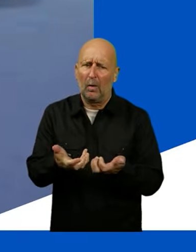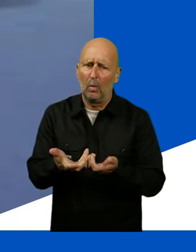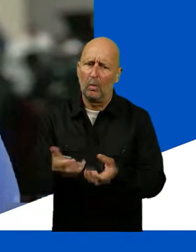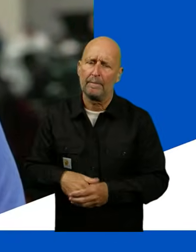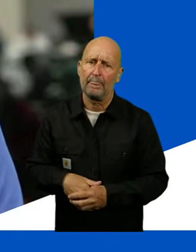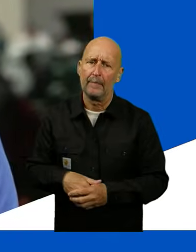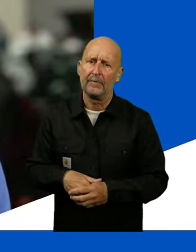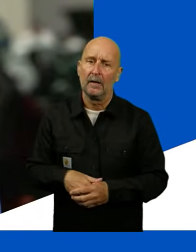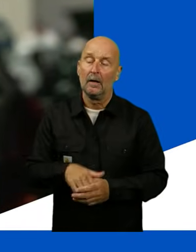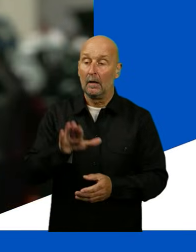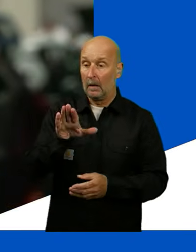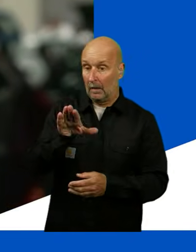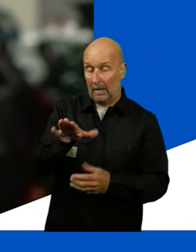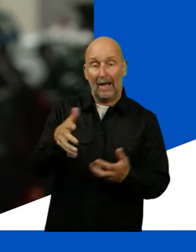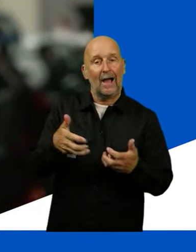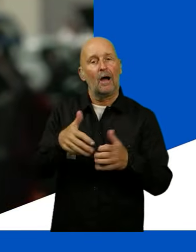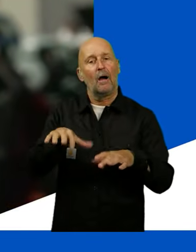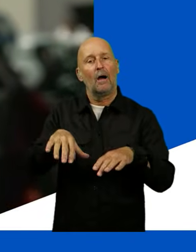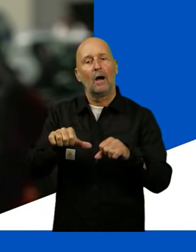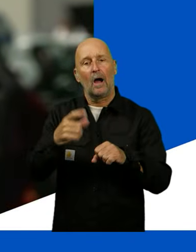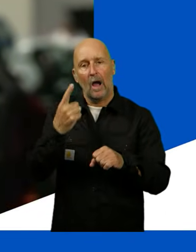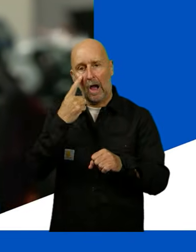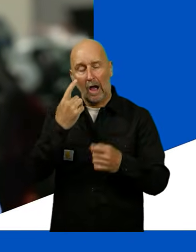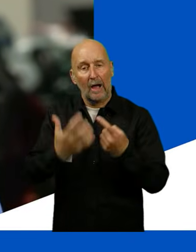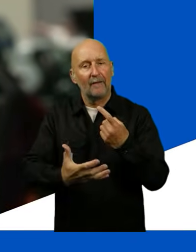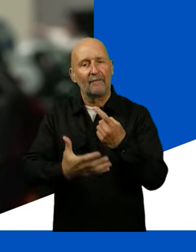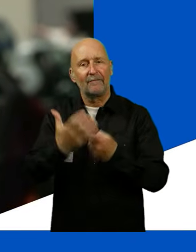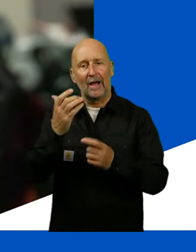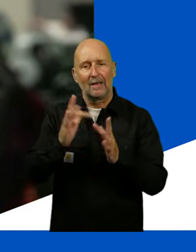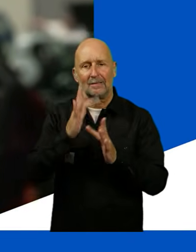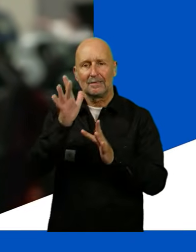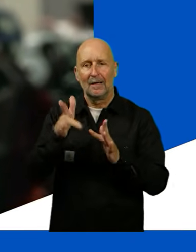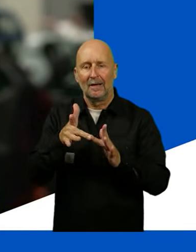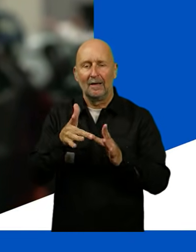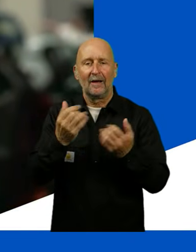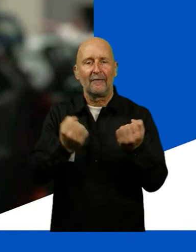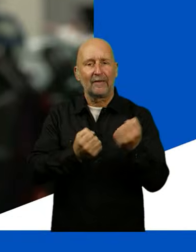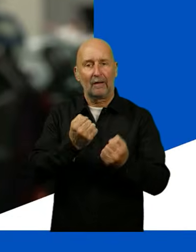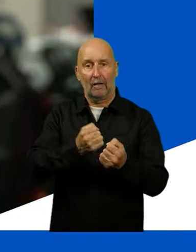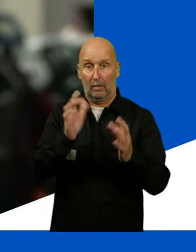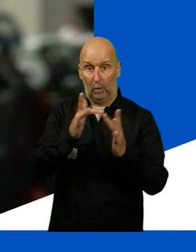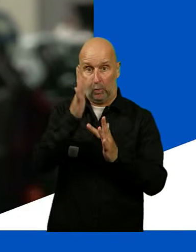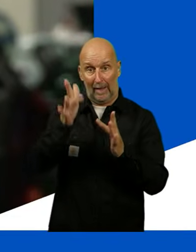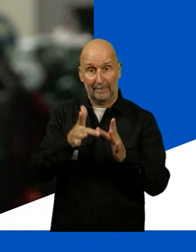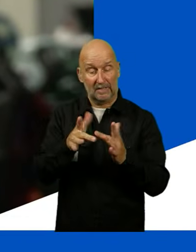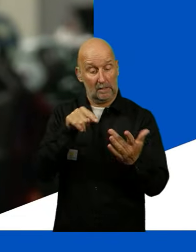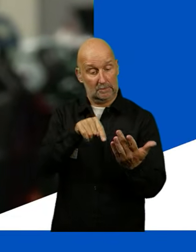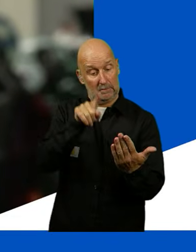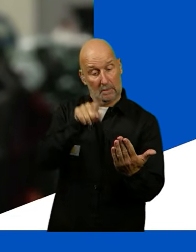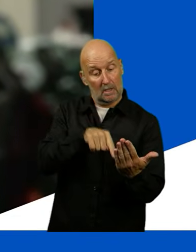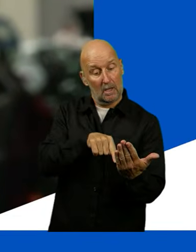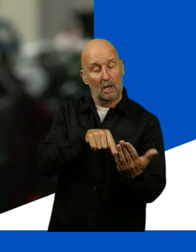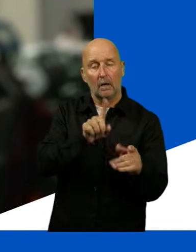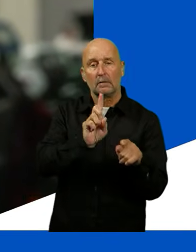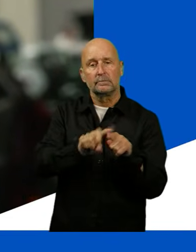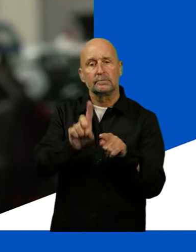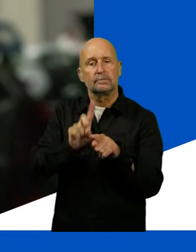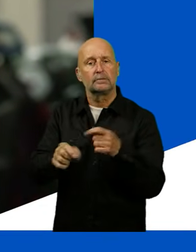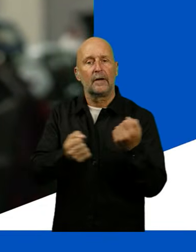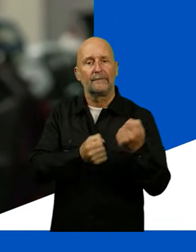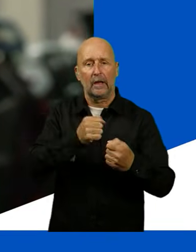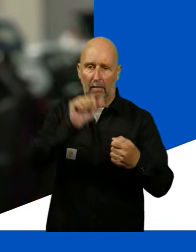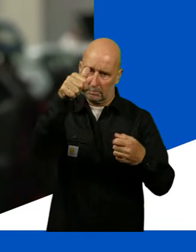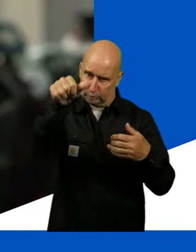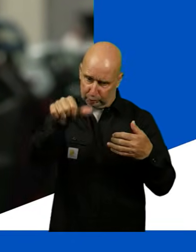I'd always recommend customers start on the Find a Dealer, Find a Vehicle page on the Motability website because they can look at all the types of vehicles that we have available